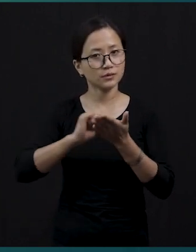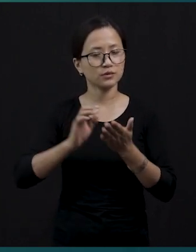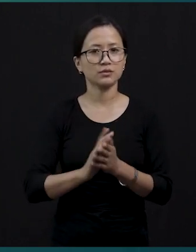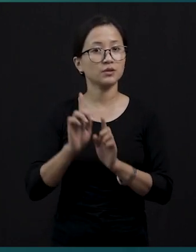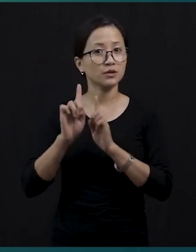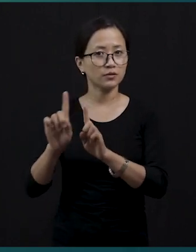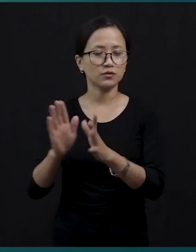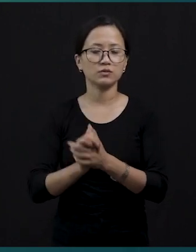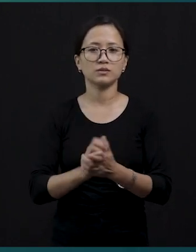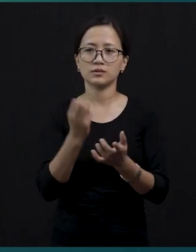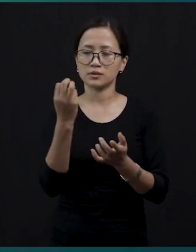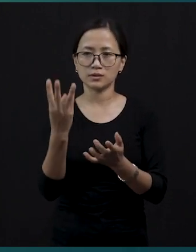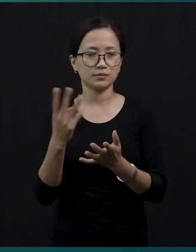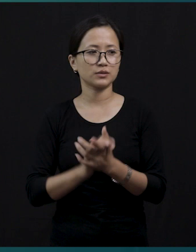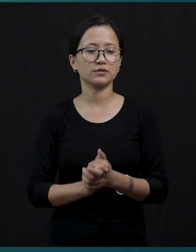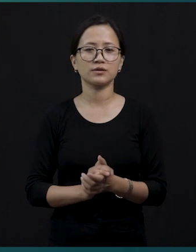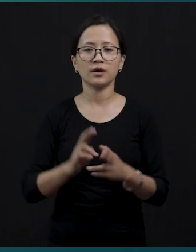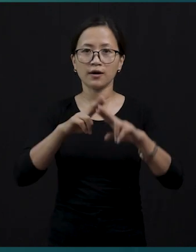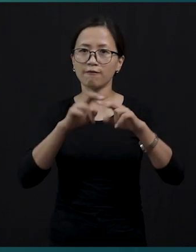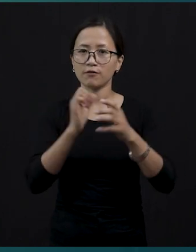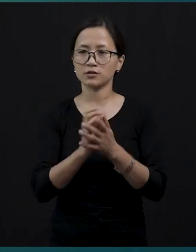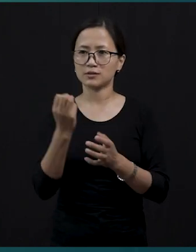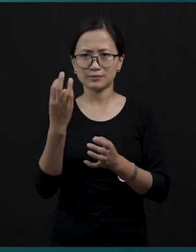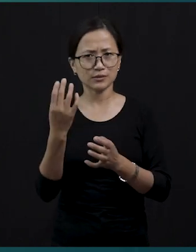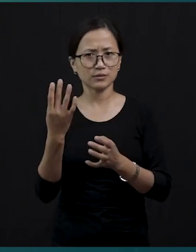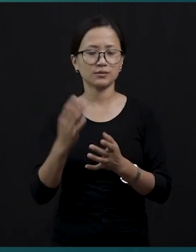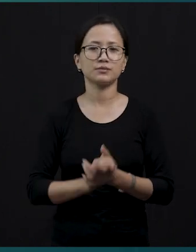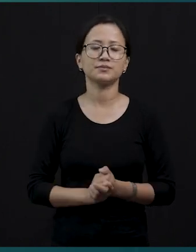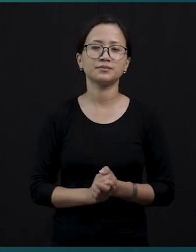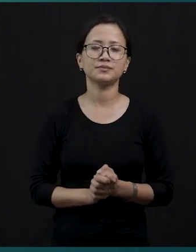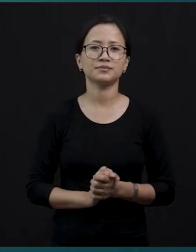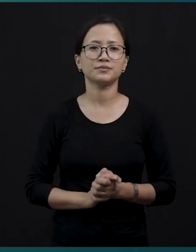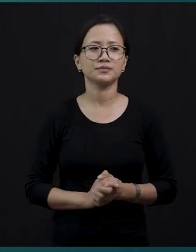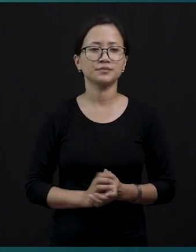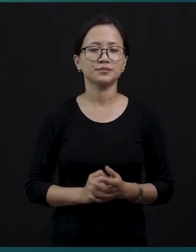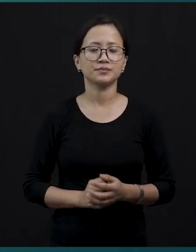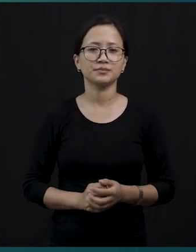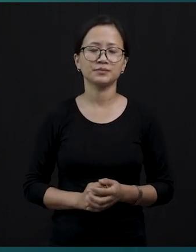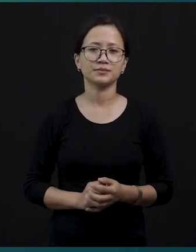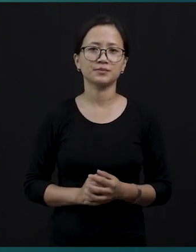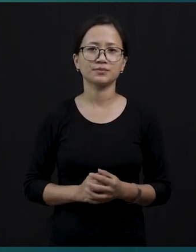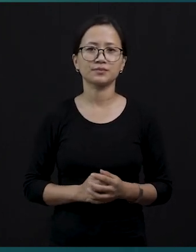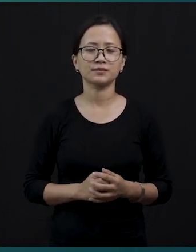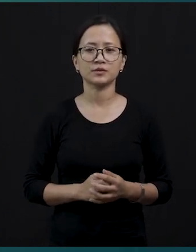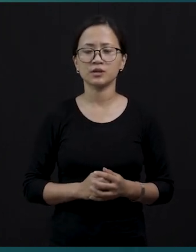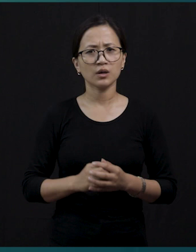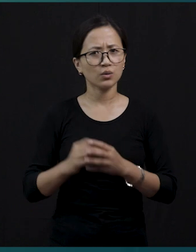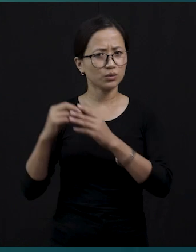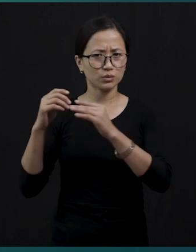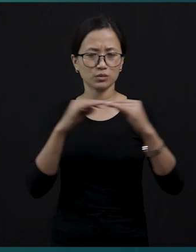write the following numbers in figures. So now you have to write it down the numbers into figures. Before we